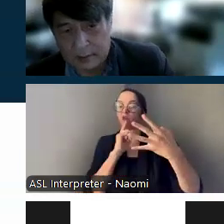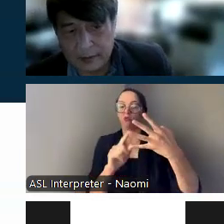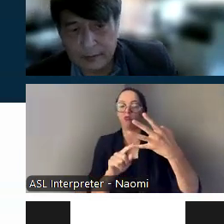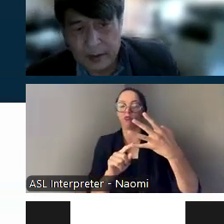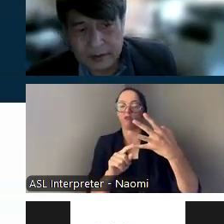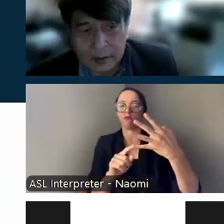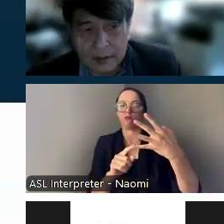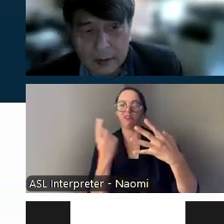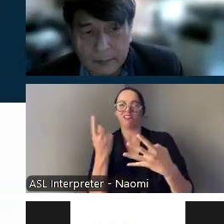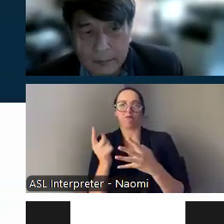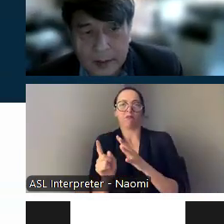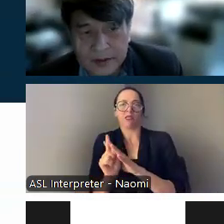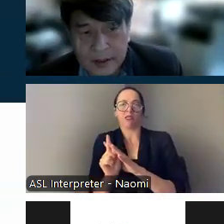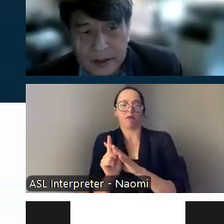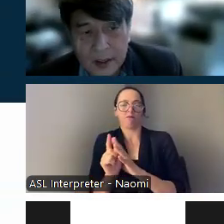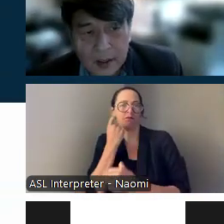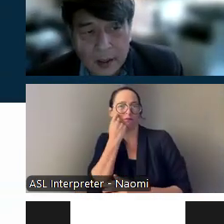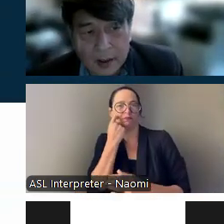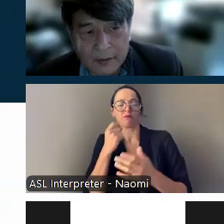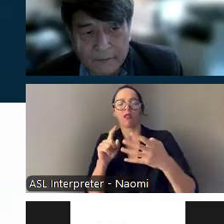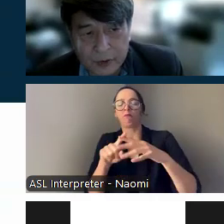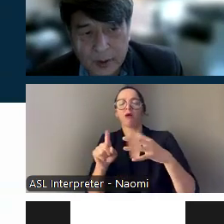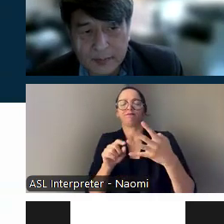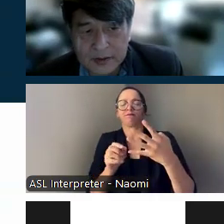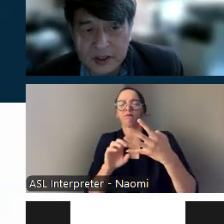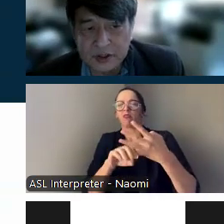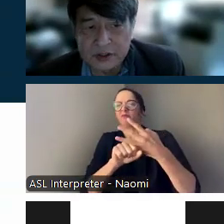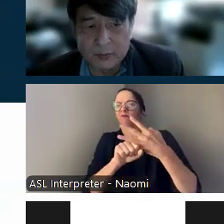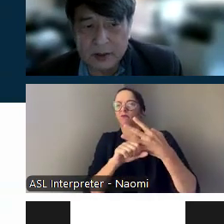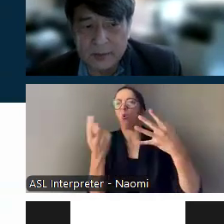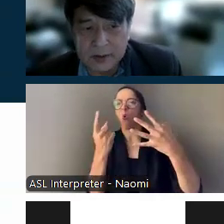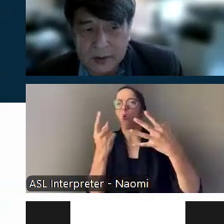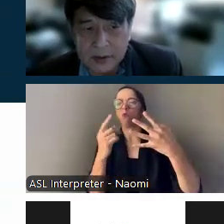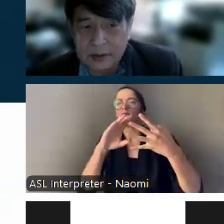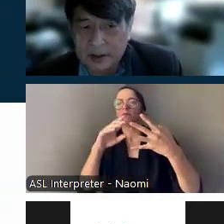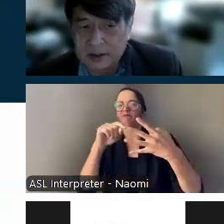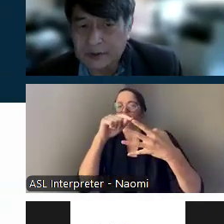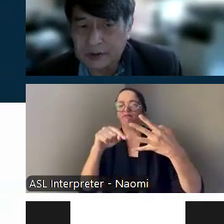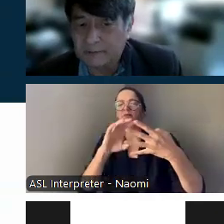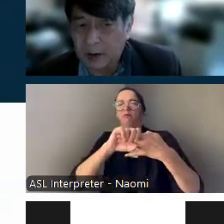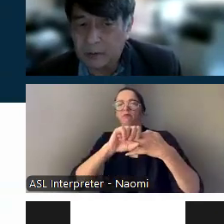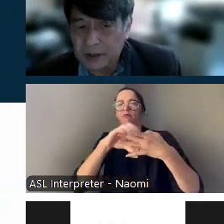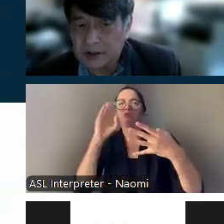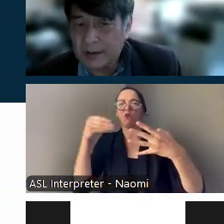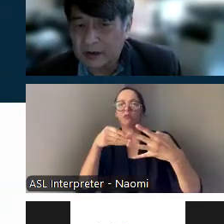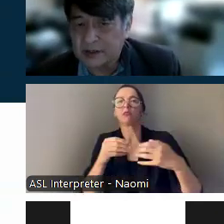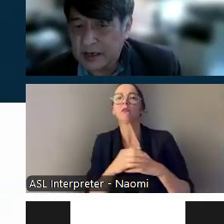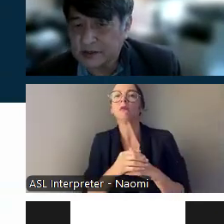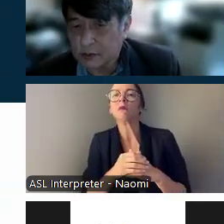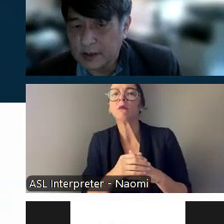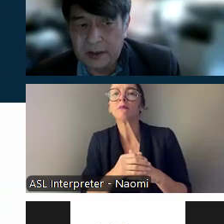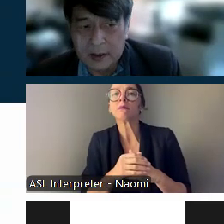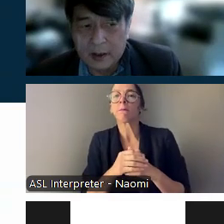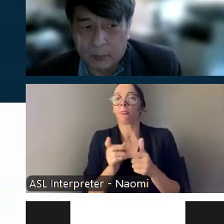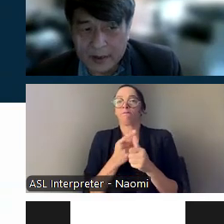it at the end. The first recommendation is recommend adoption of low income housing